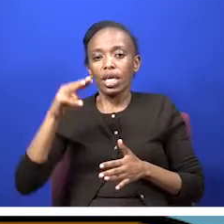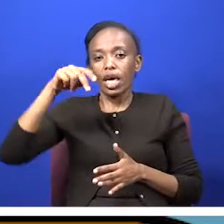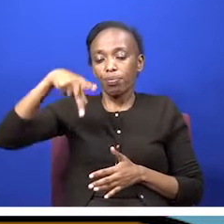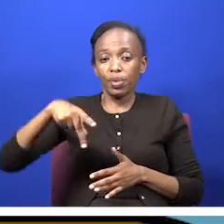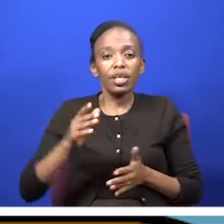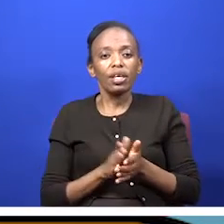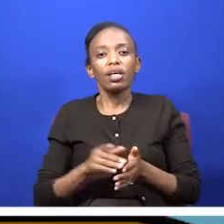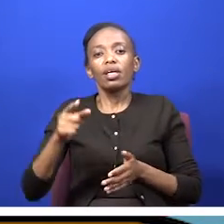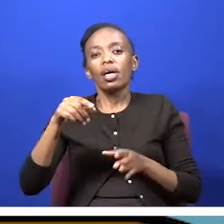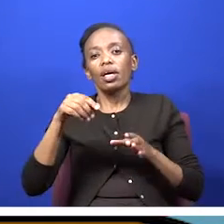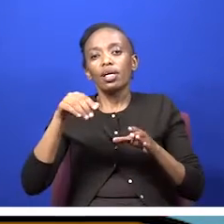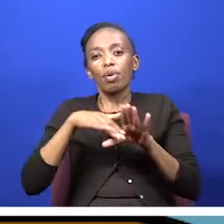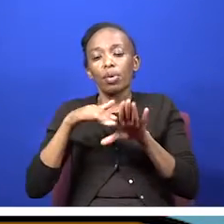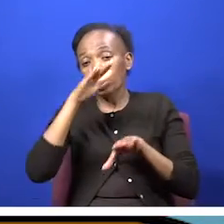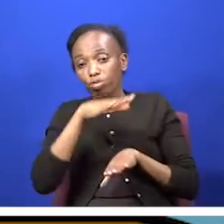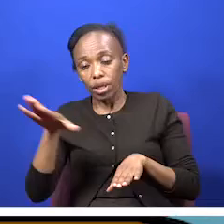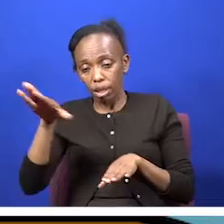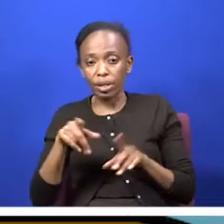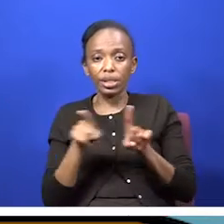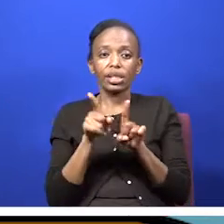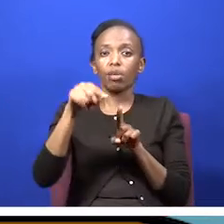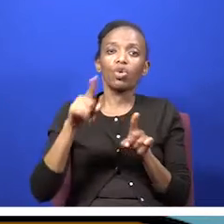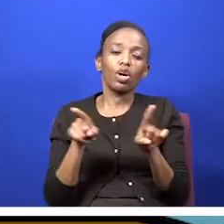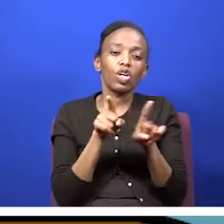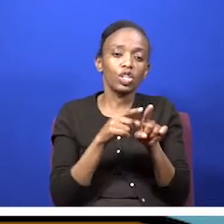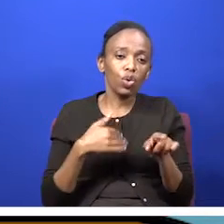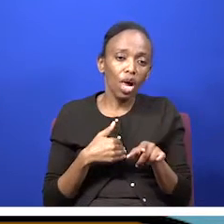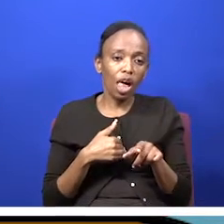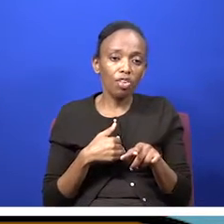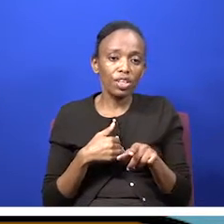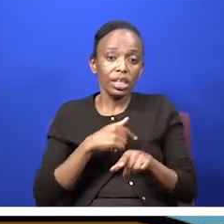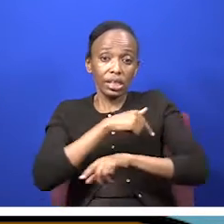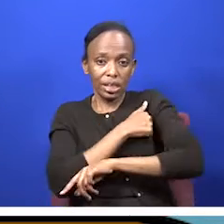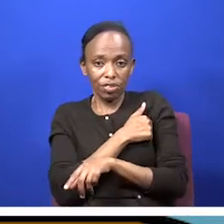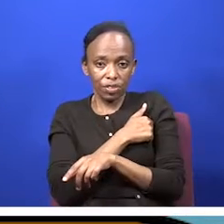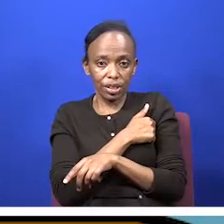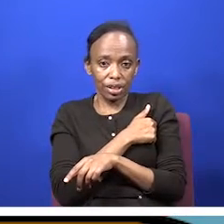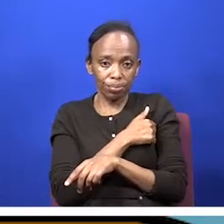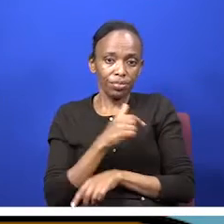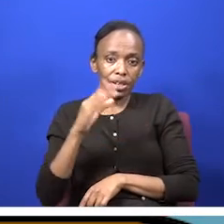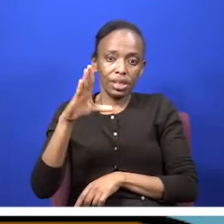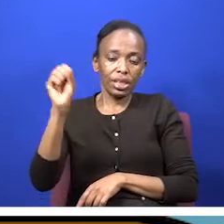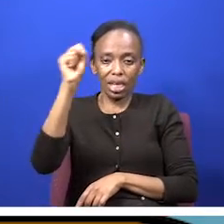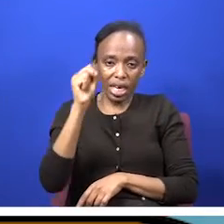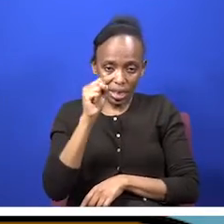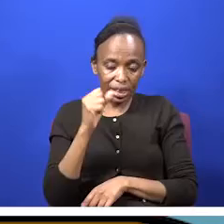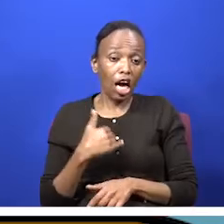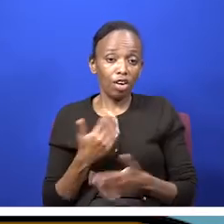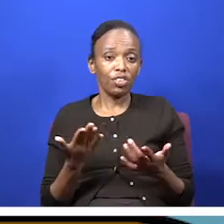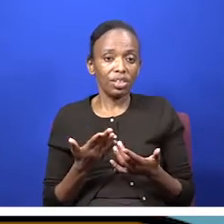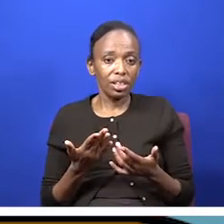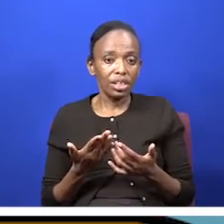we have MPs, members of parliament, and we also have cabinet, chiefs. Cabinet